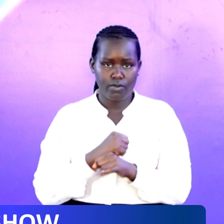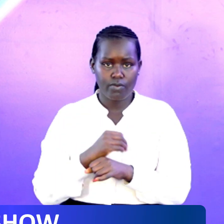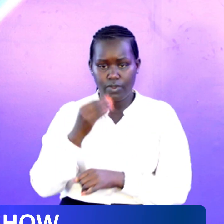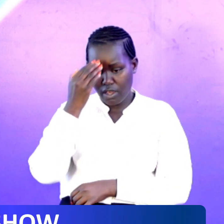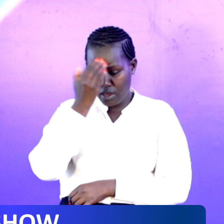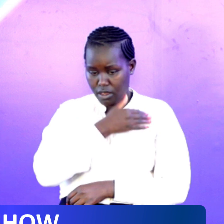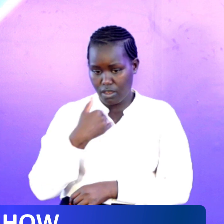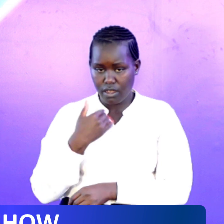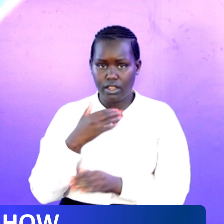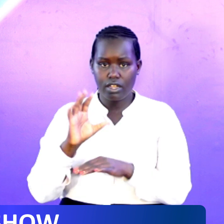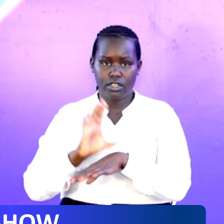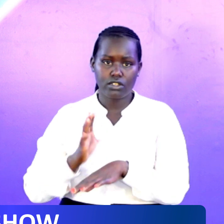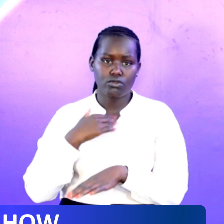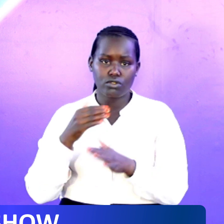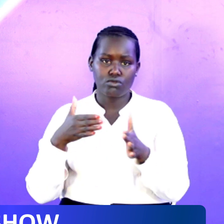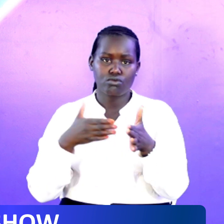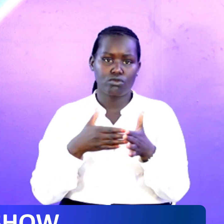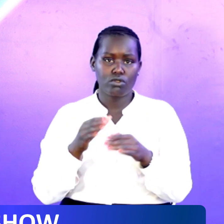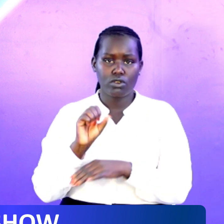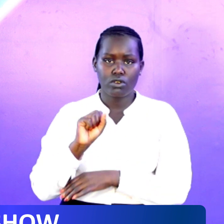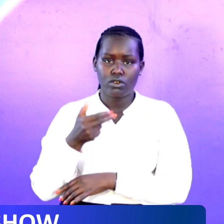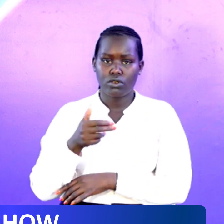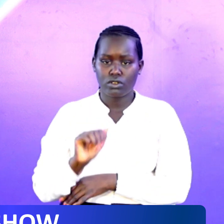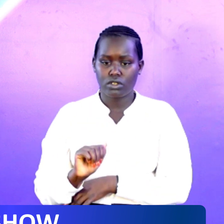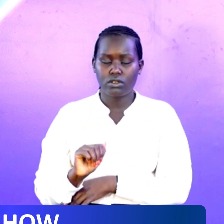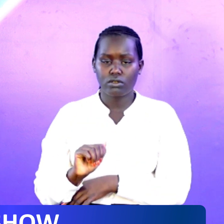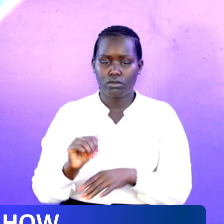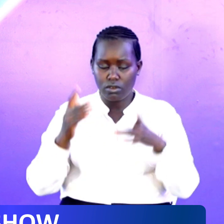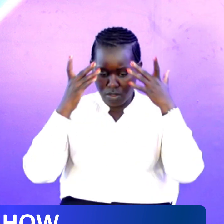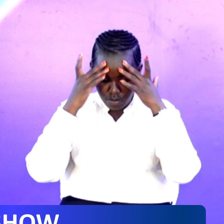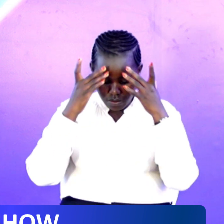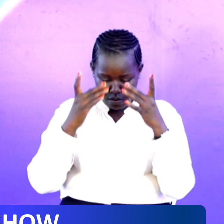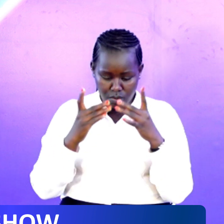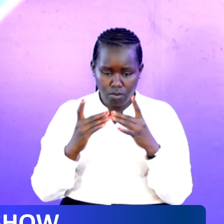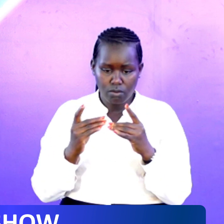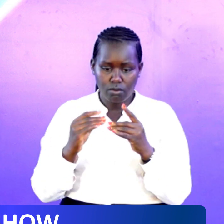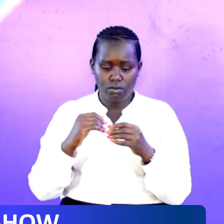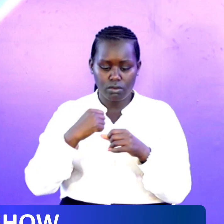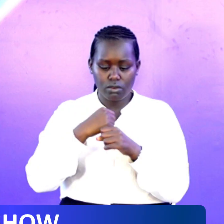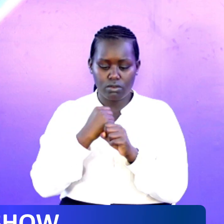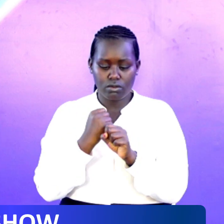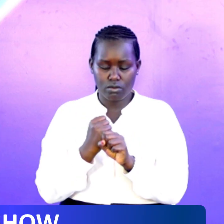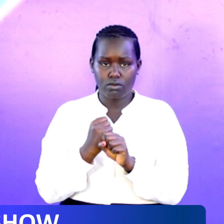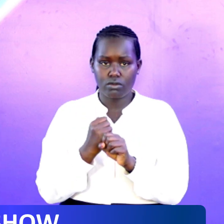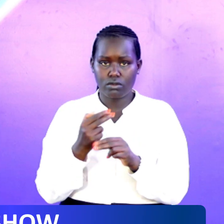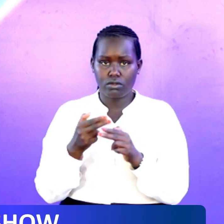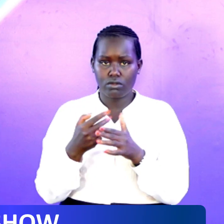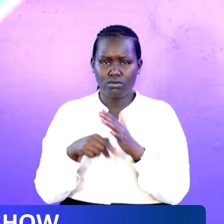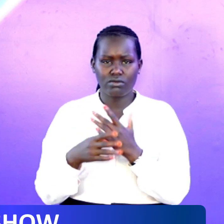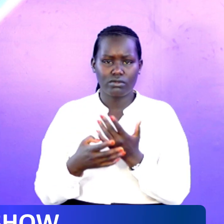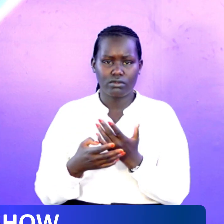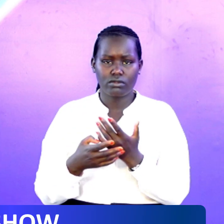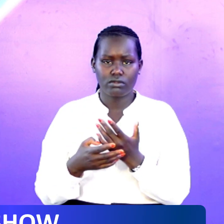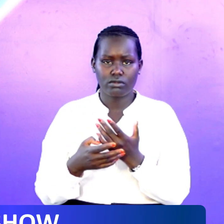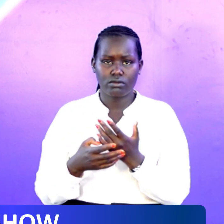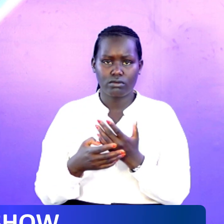dump SHA. Yeah. Because but we the church decided, is supposed to believe. No, we decided to form our own card called CariMed card. Yeah. So